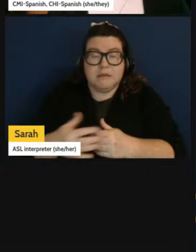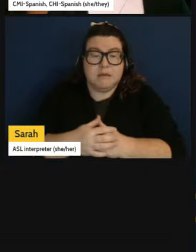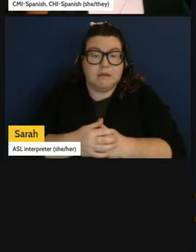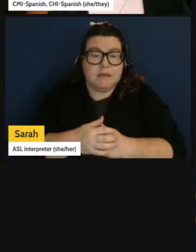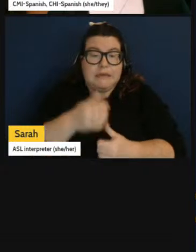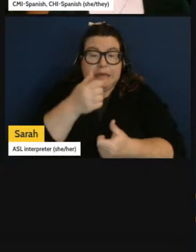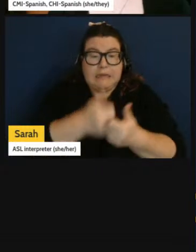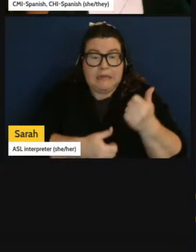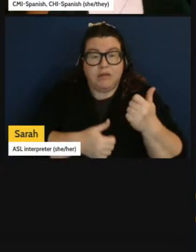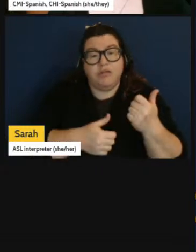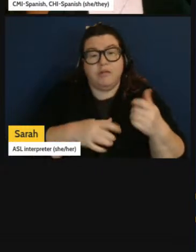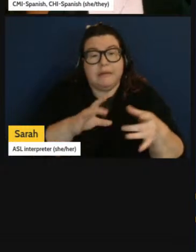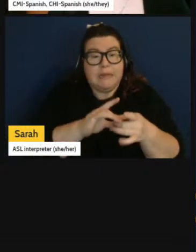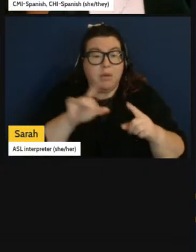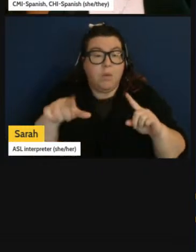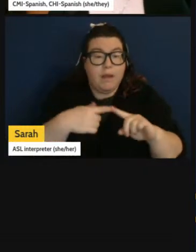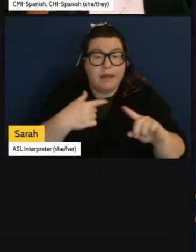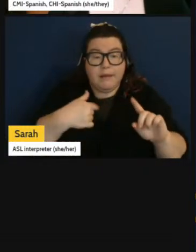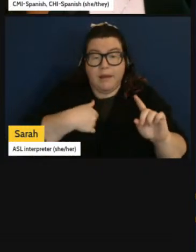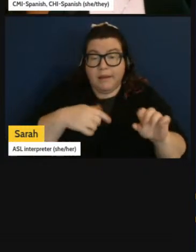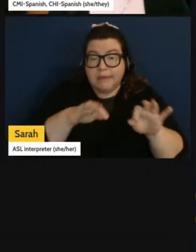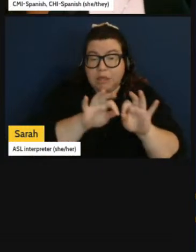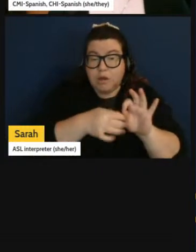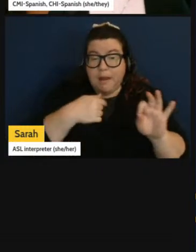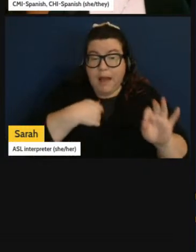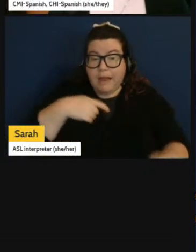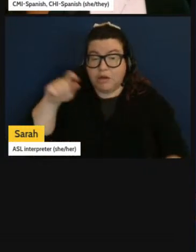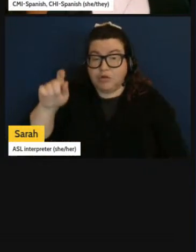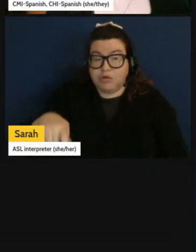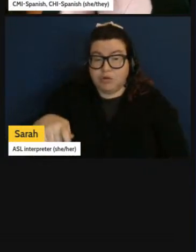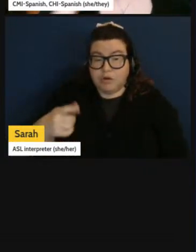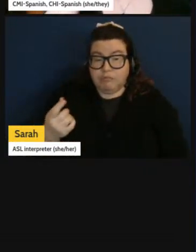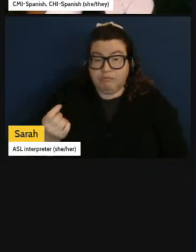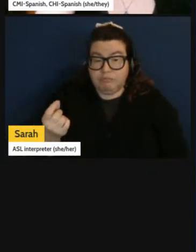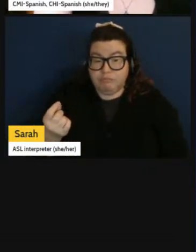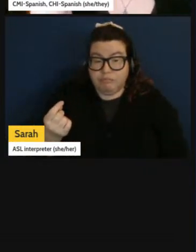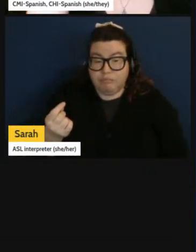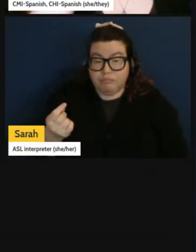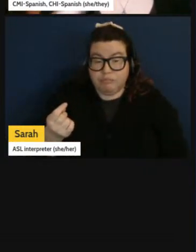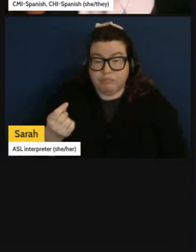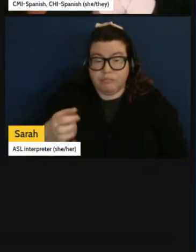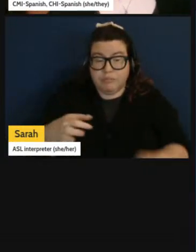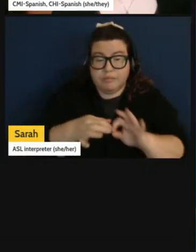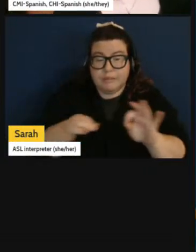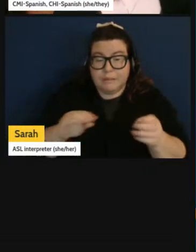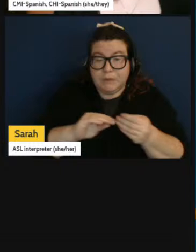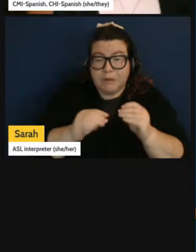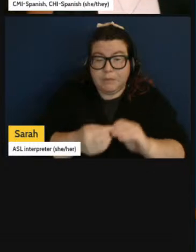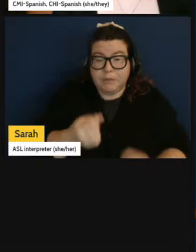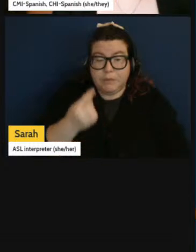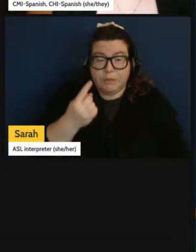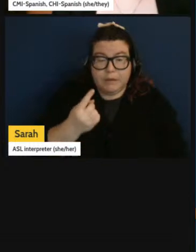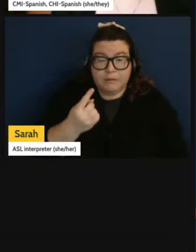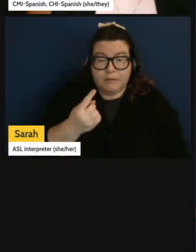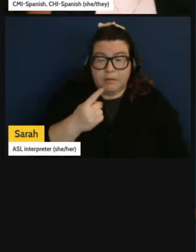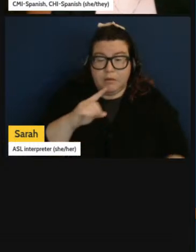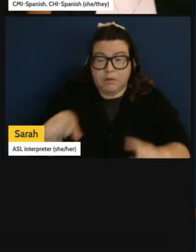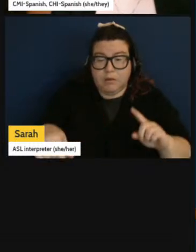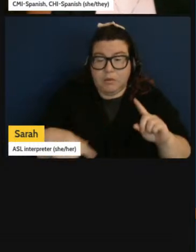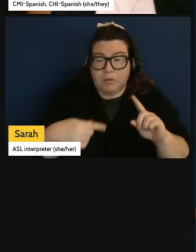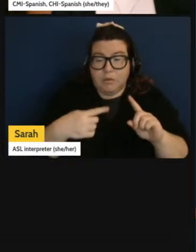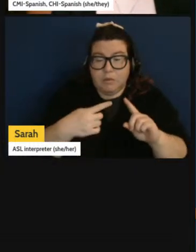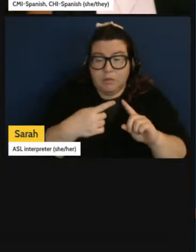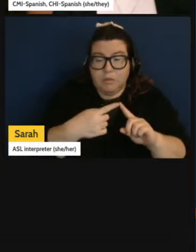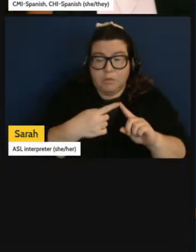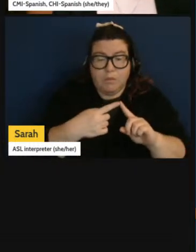statements off with, when I am interpreting, I should. So statement number 1, when I am interpreting,